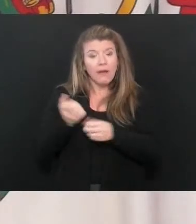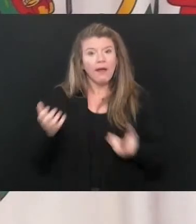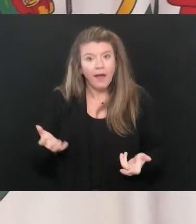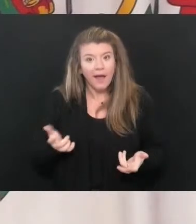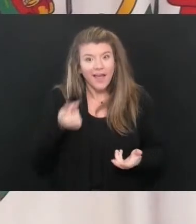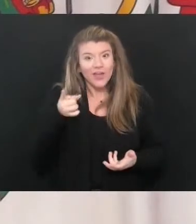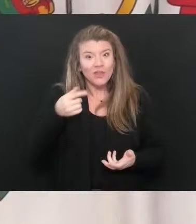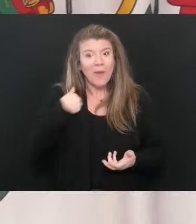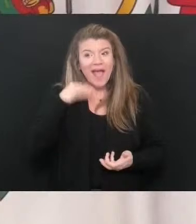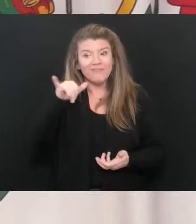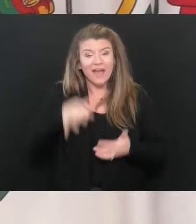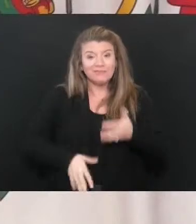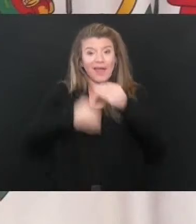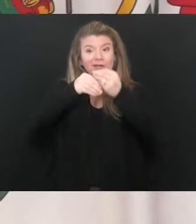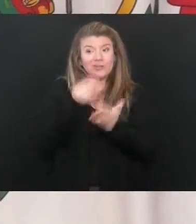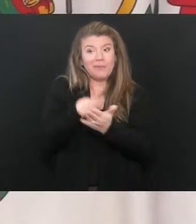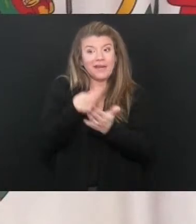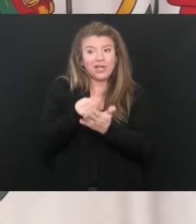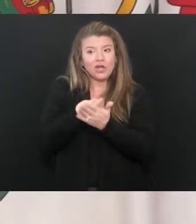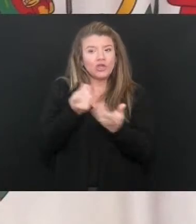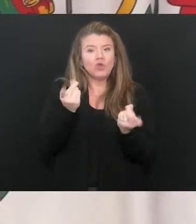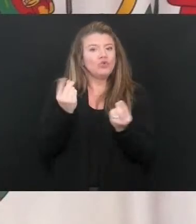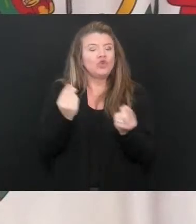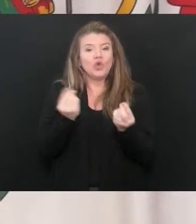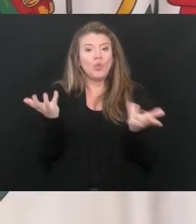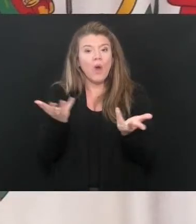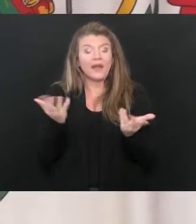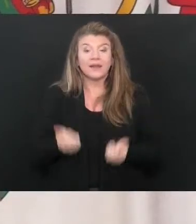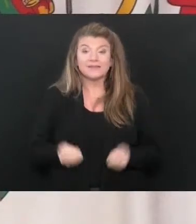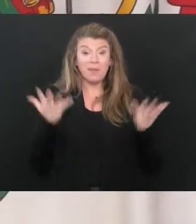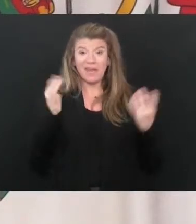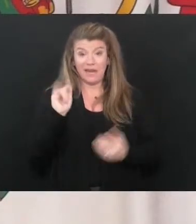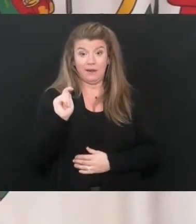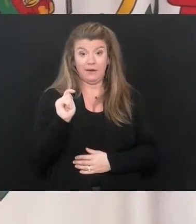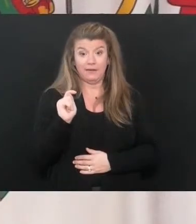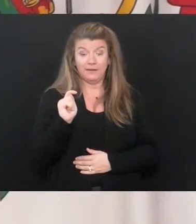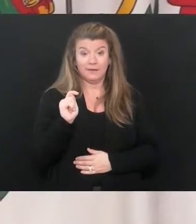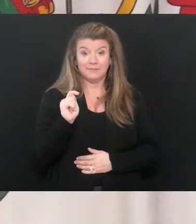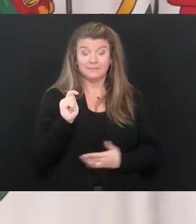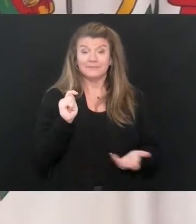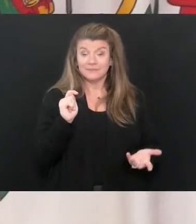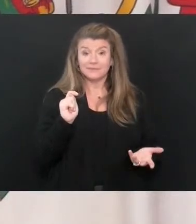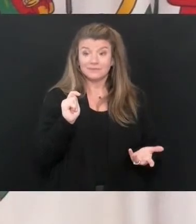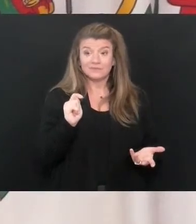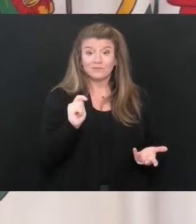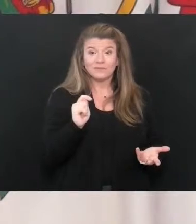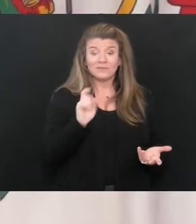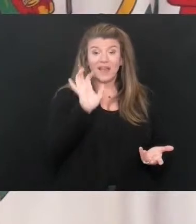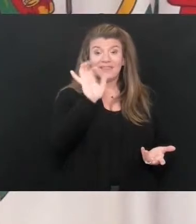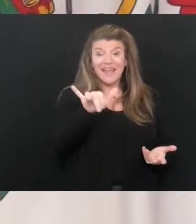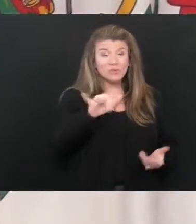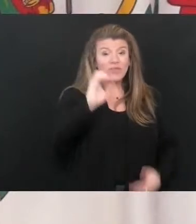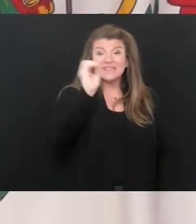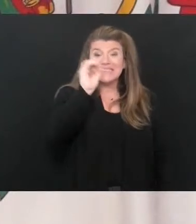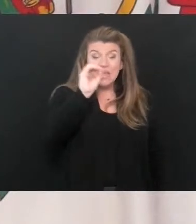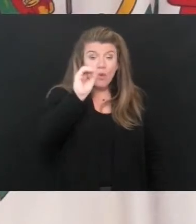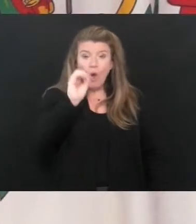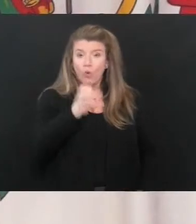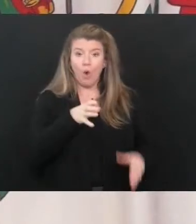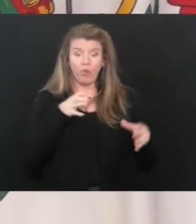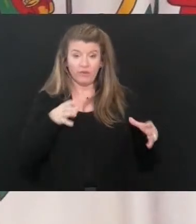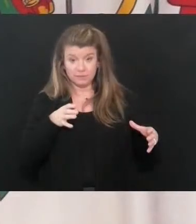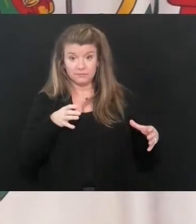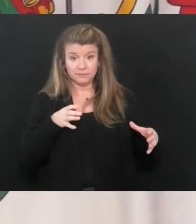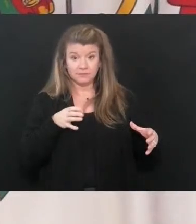money? They're going to spend their money. And absolutely that is with zero growth. When